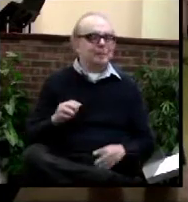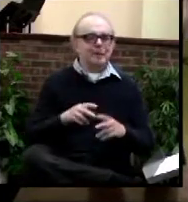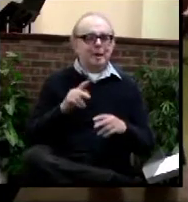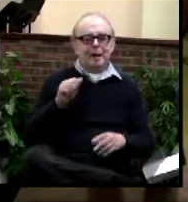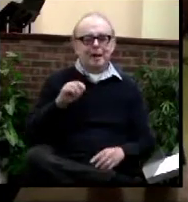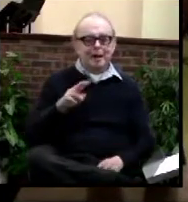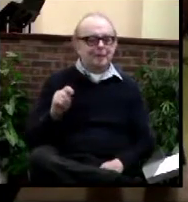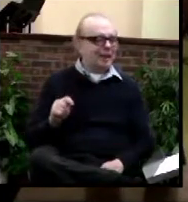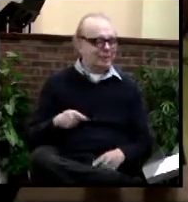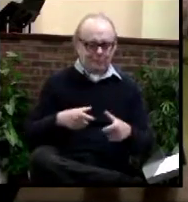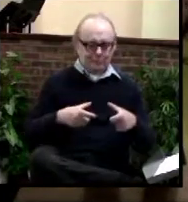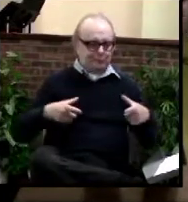Yes.